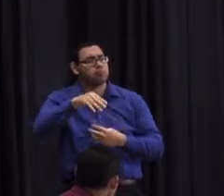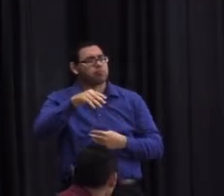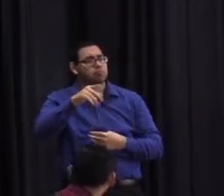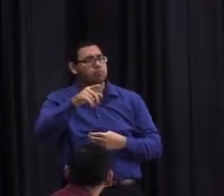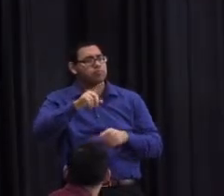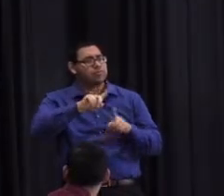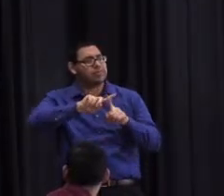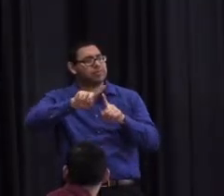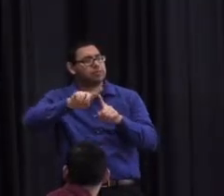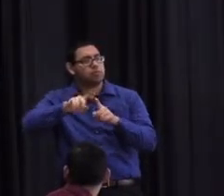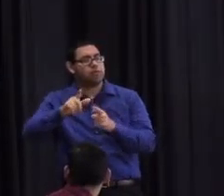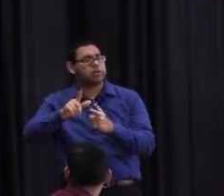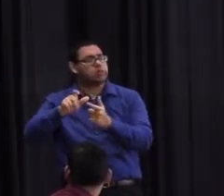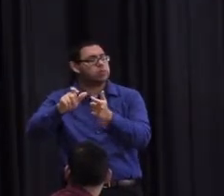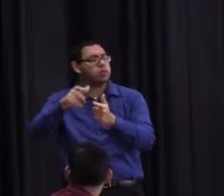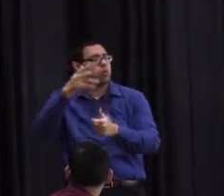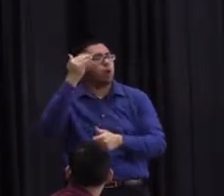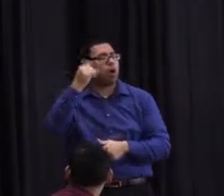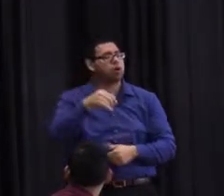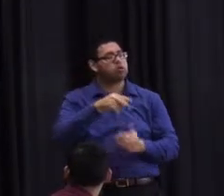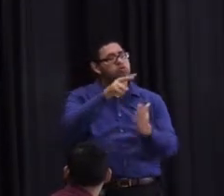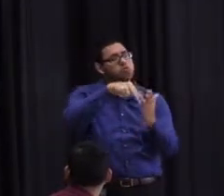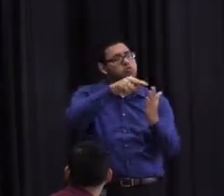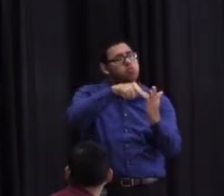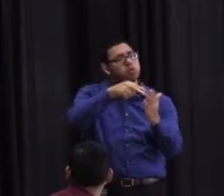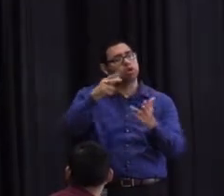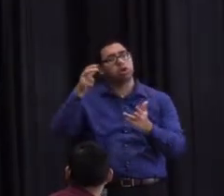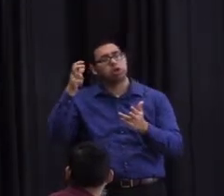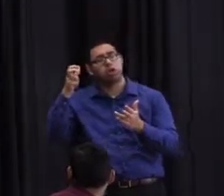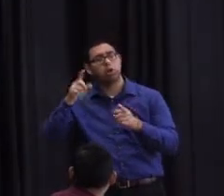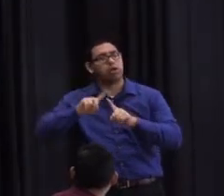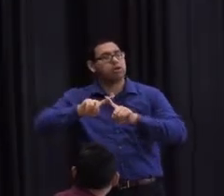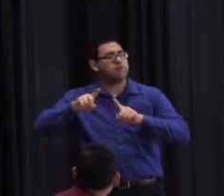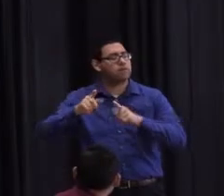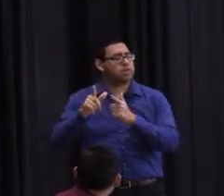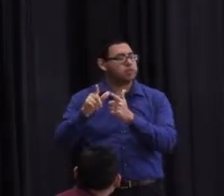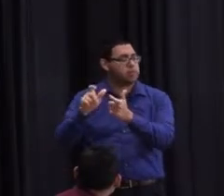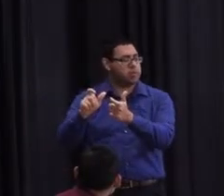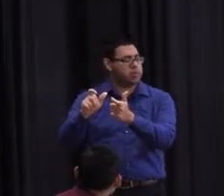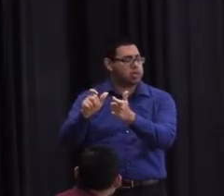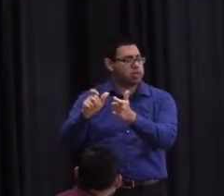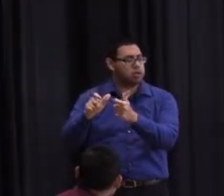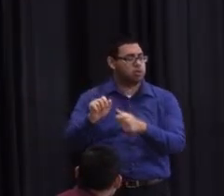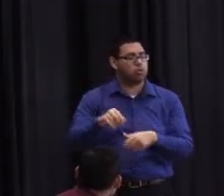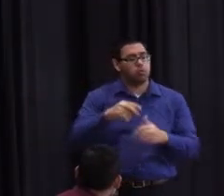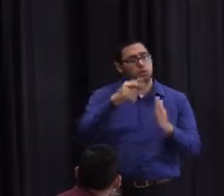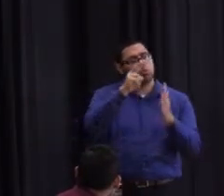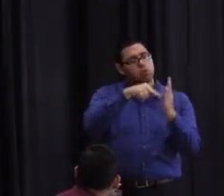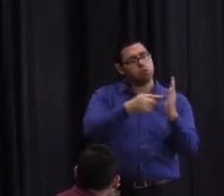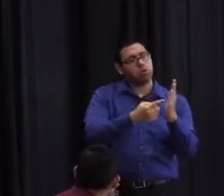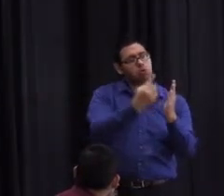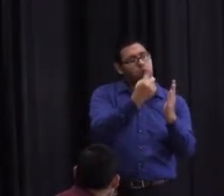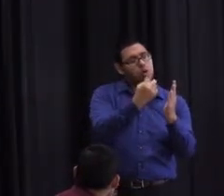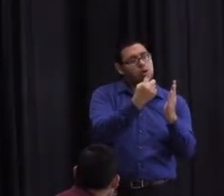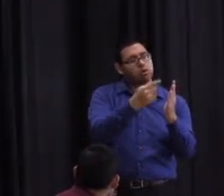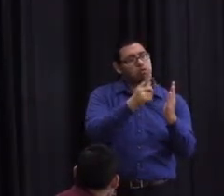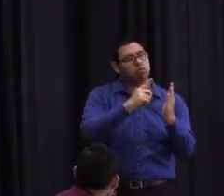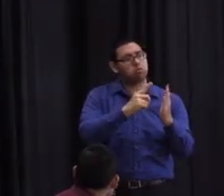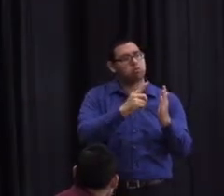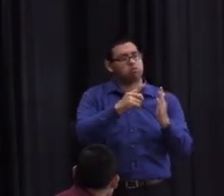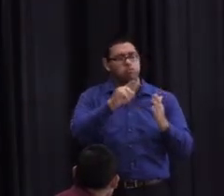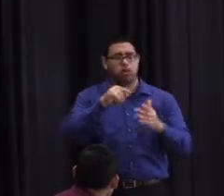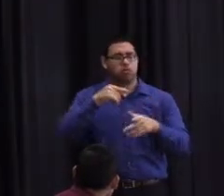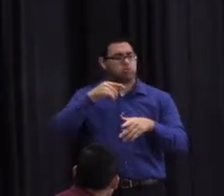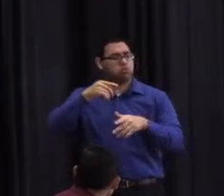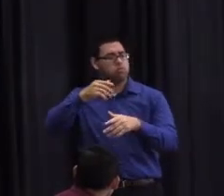in different speeds because you read and hear at different speeds. So you're reading one thing and it's being dictated